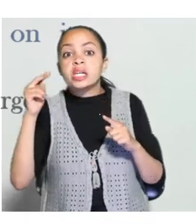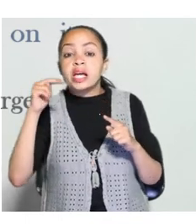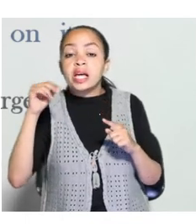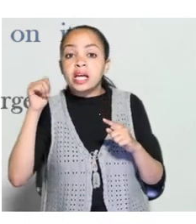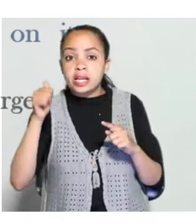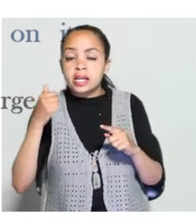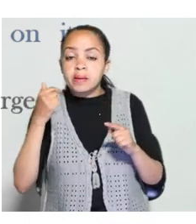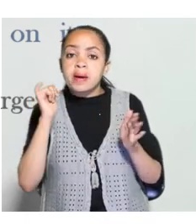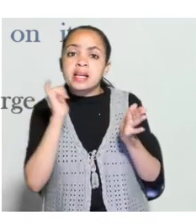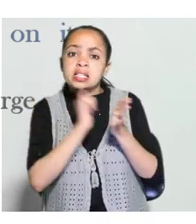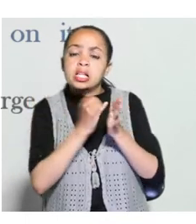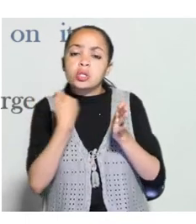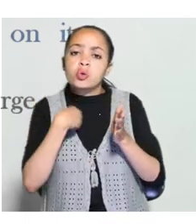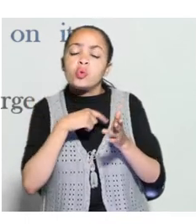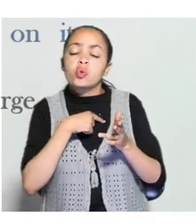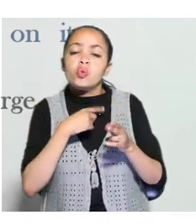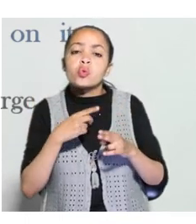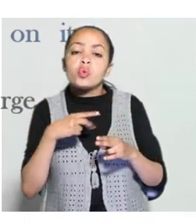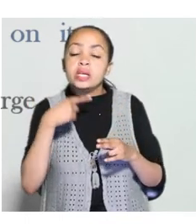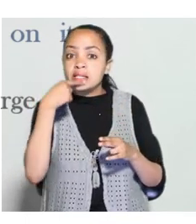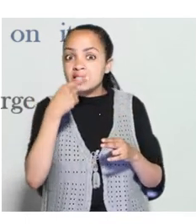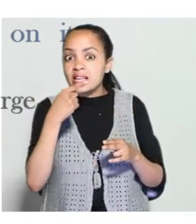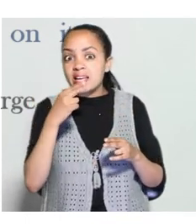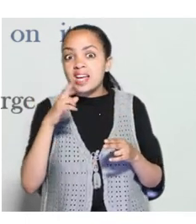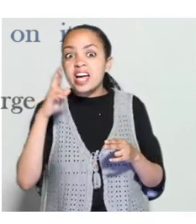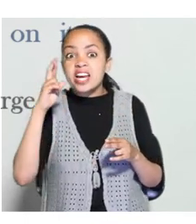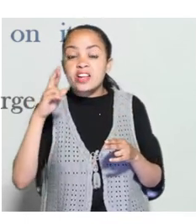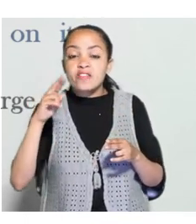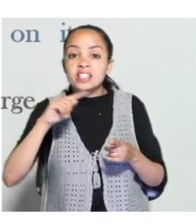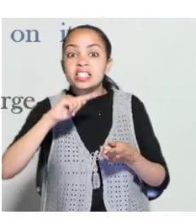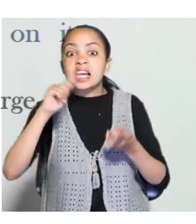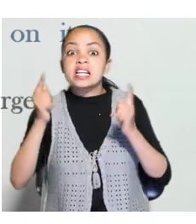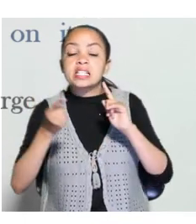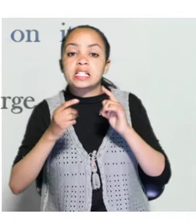By that we say it is reverse transcriptase enzyme.